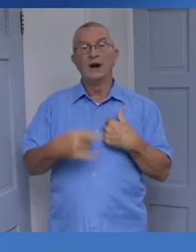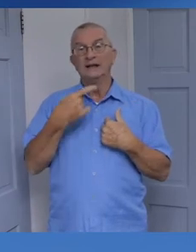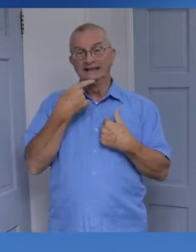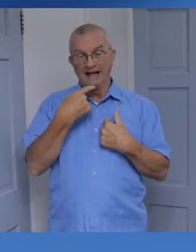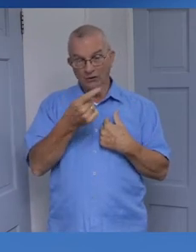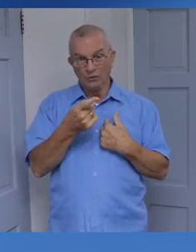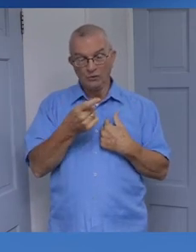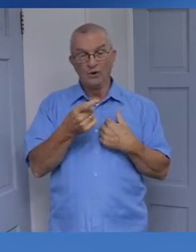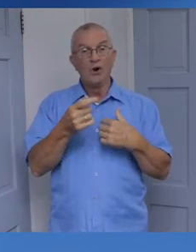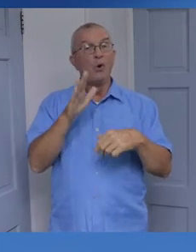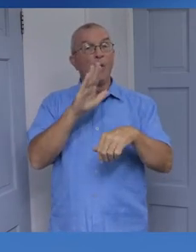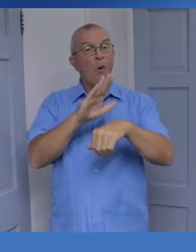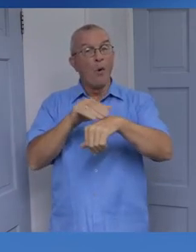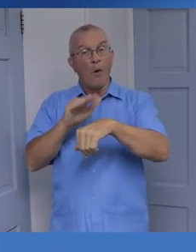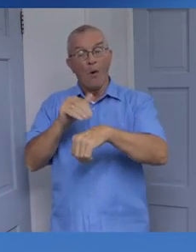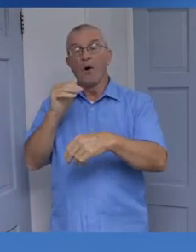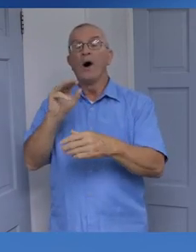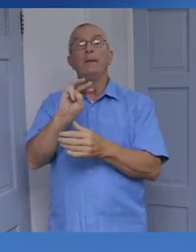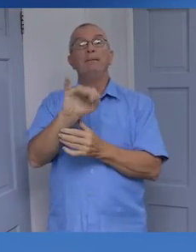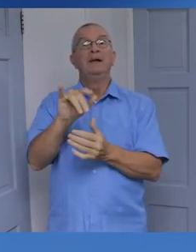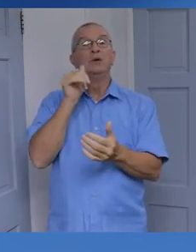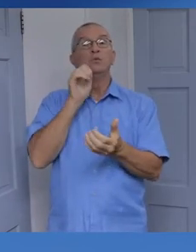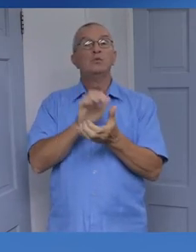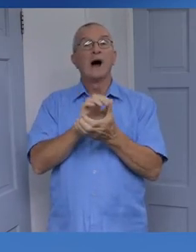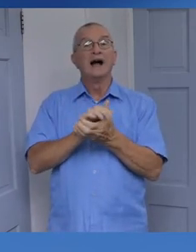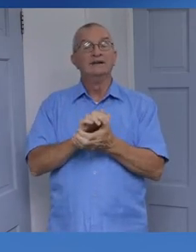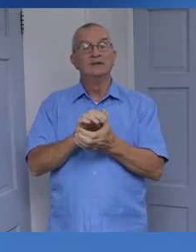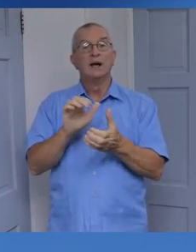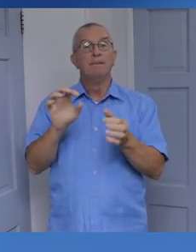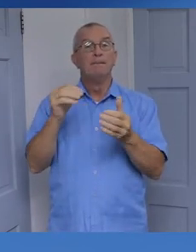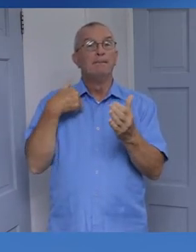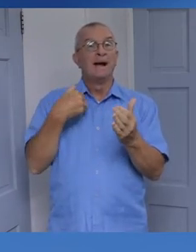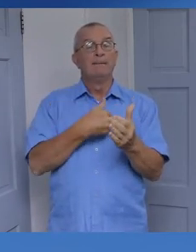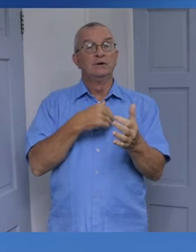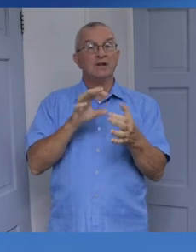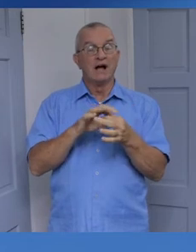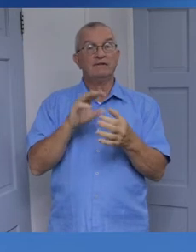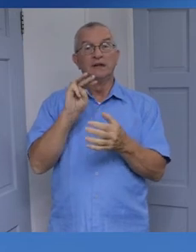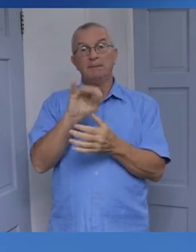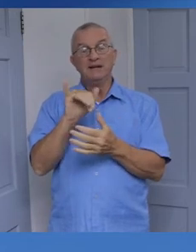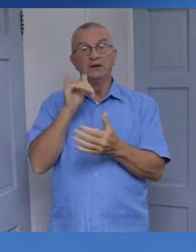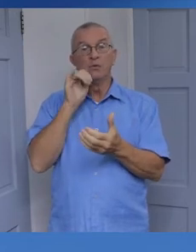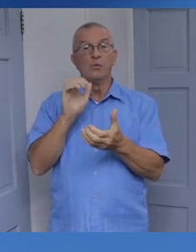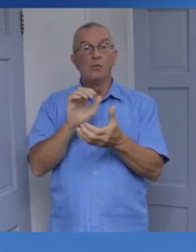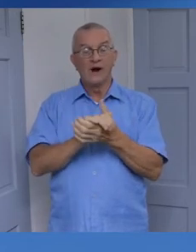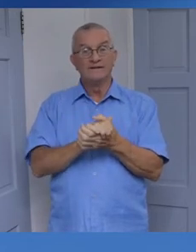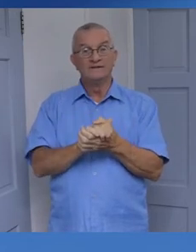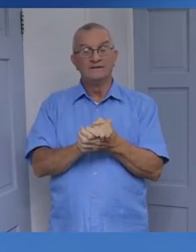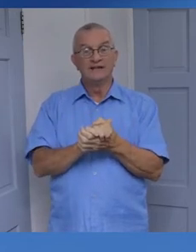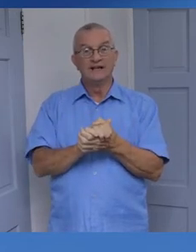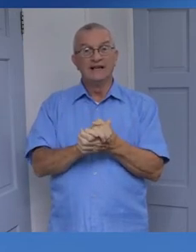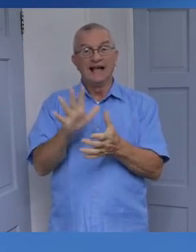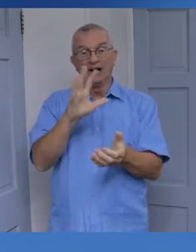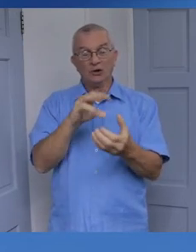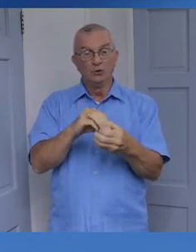midwives, all members of the midwifery team, including the doctors working in the